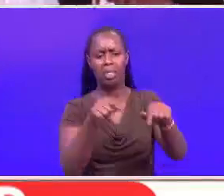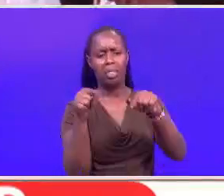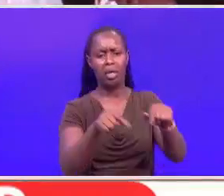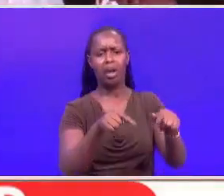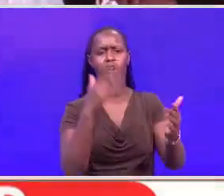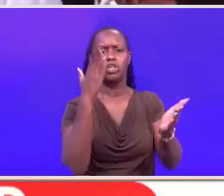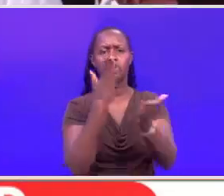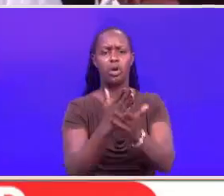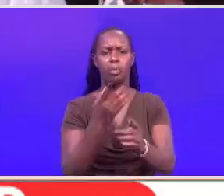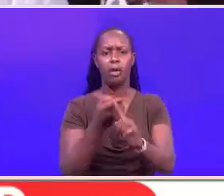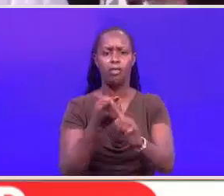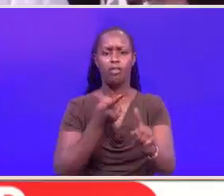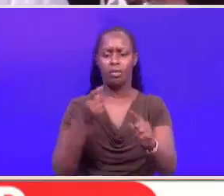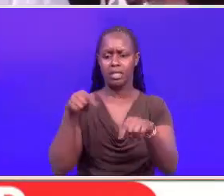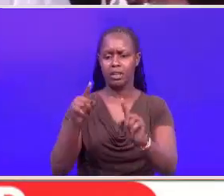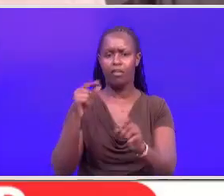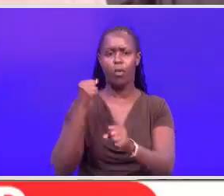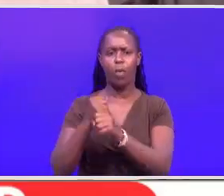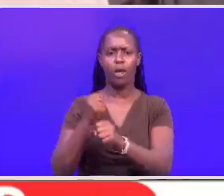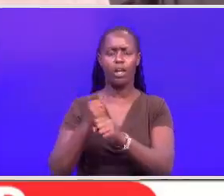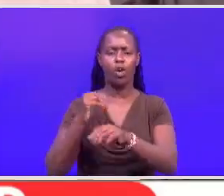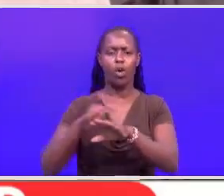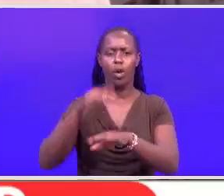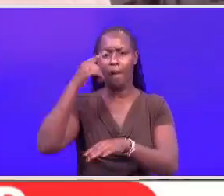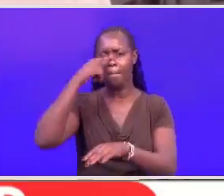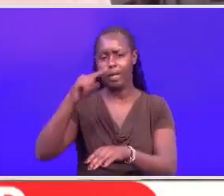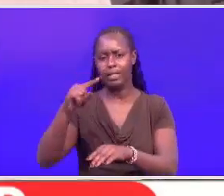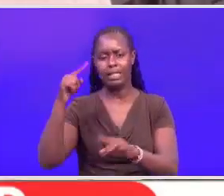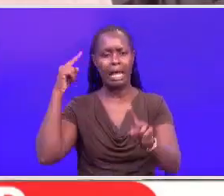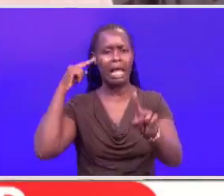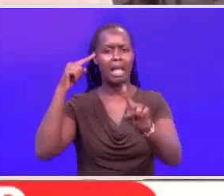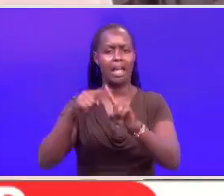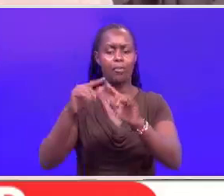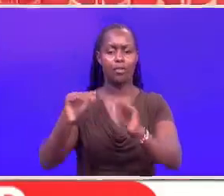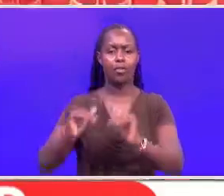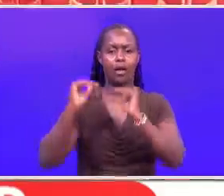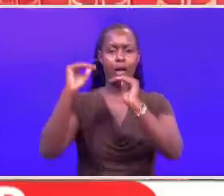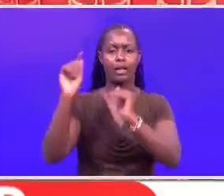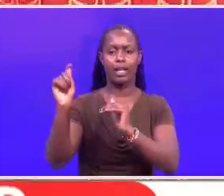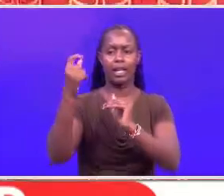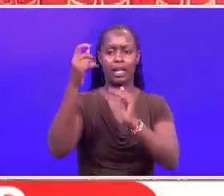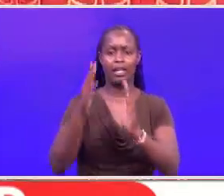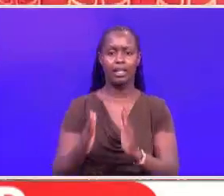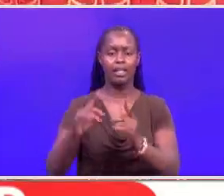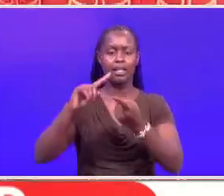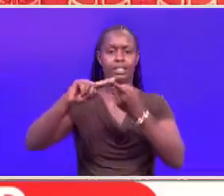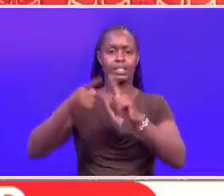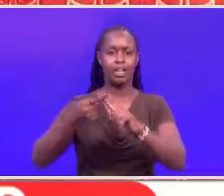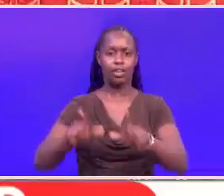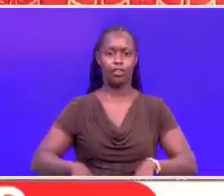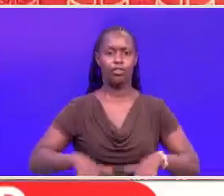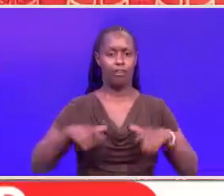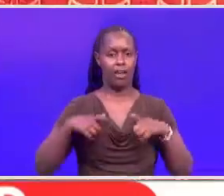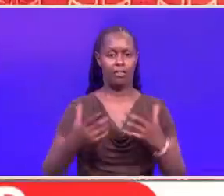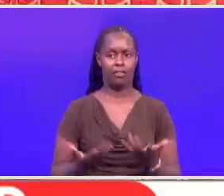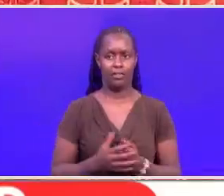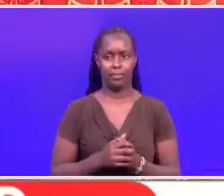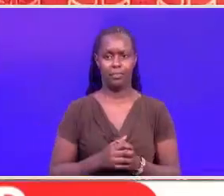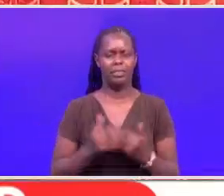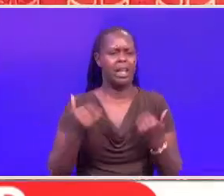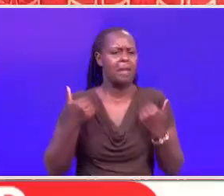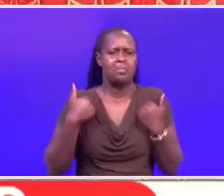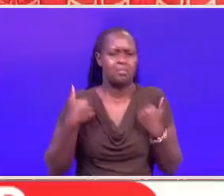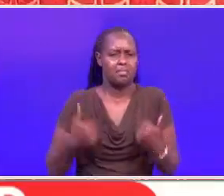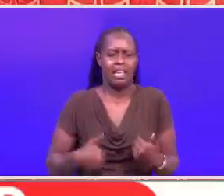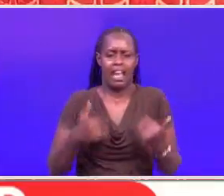carrying out policies meant to enhance Kenyan standards of life. I have absolutely no issue with